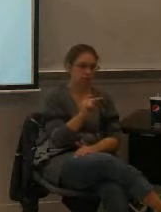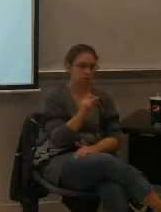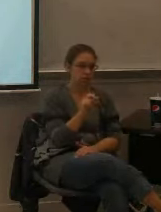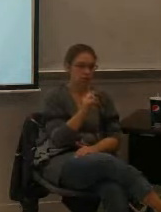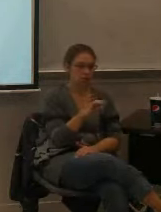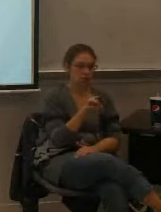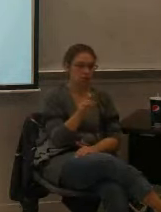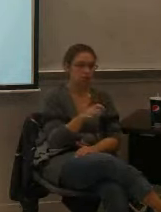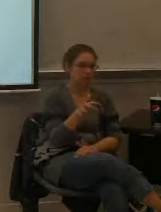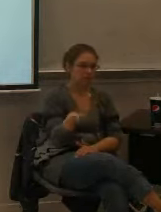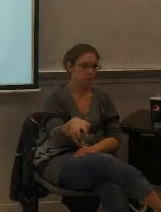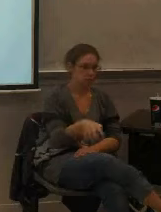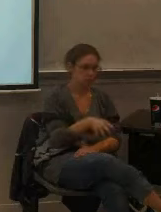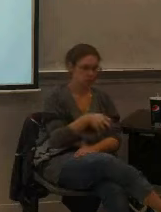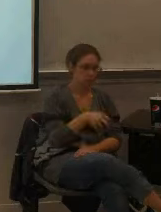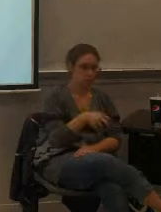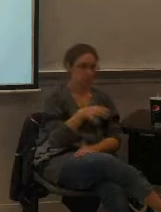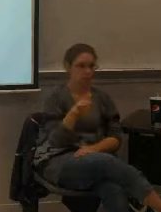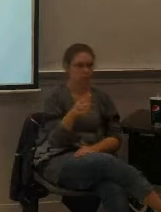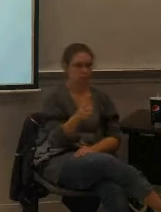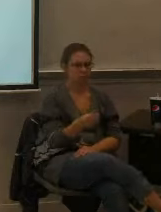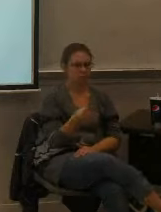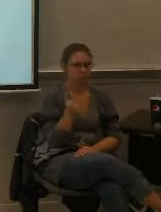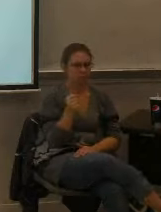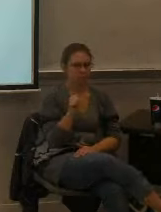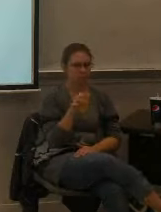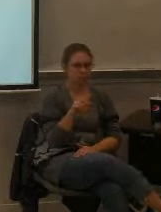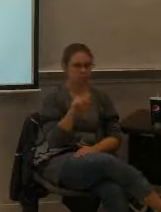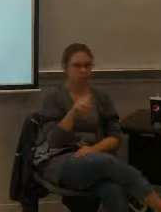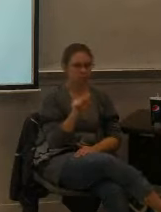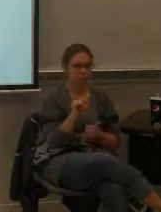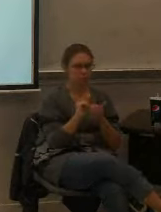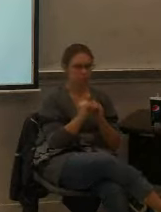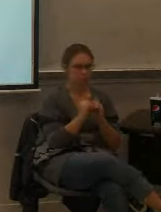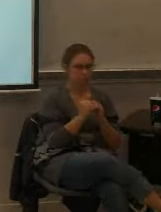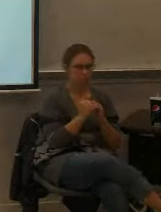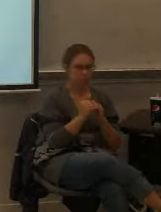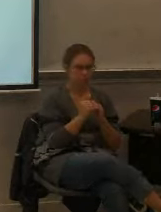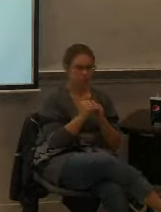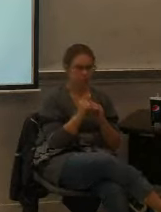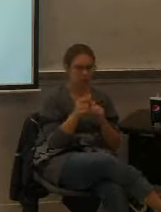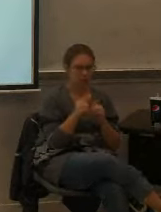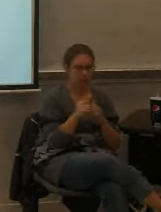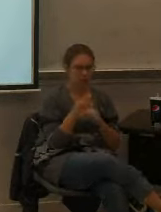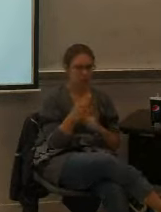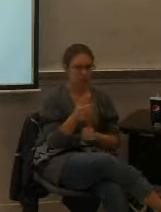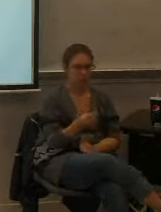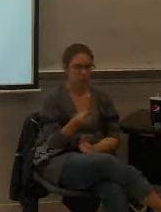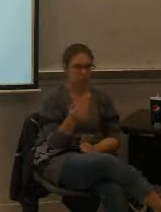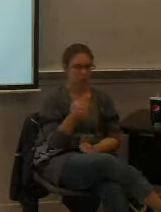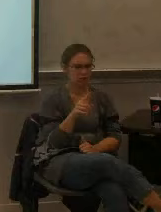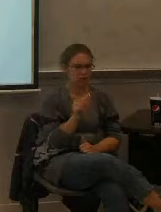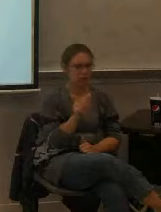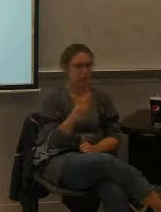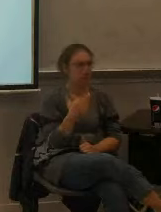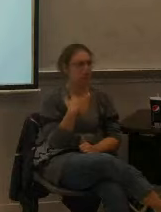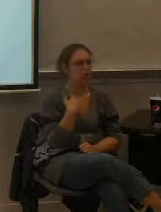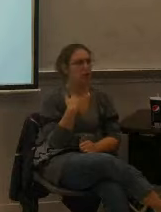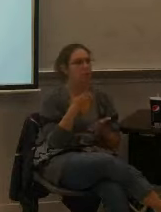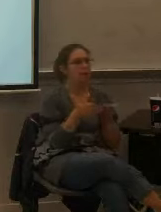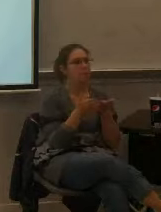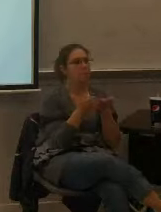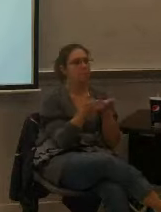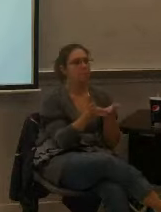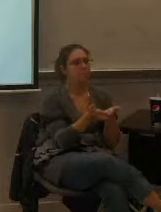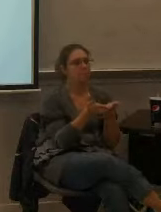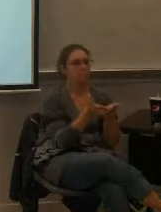desirable state. Did they remove the sediment? Pardon? How did they remove the sediment? They just had a barge that sucked the stuff up